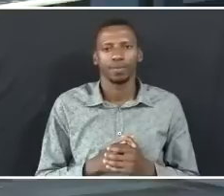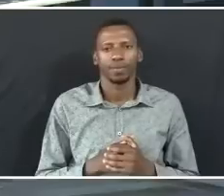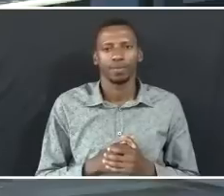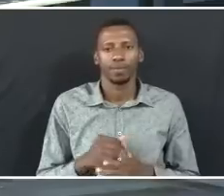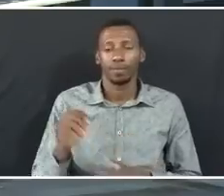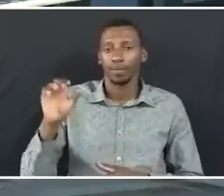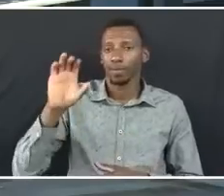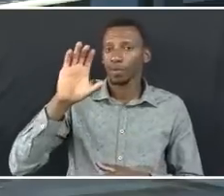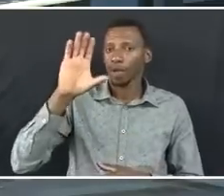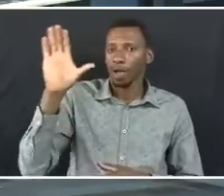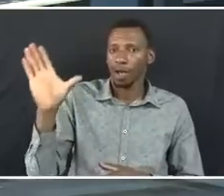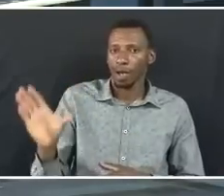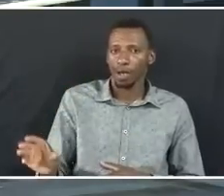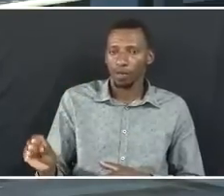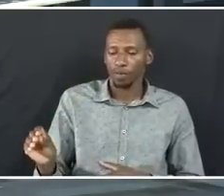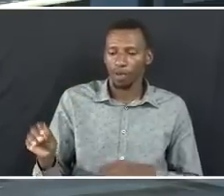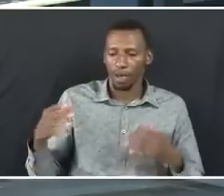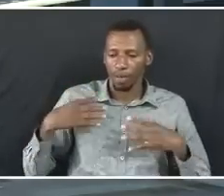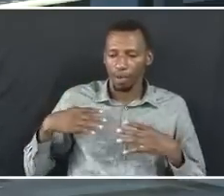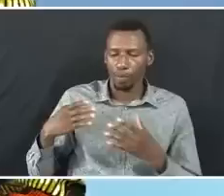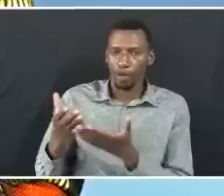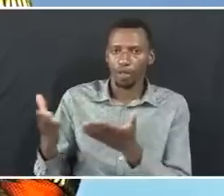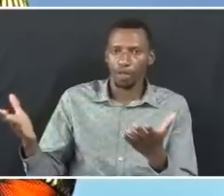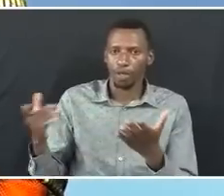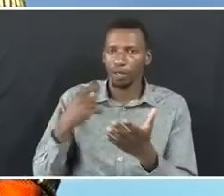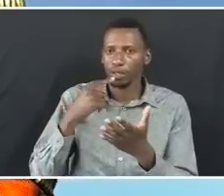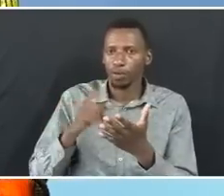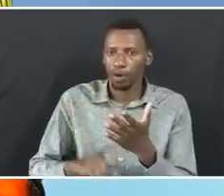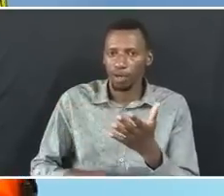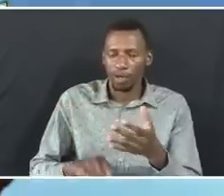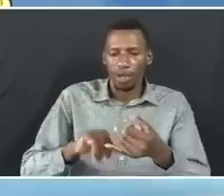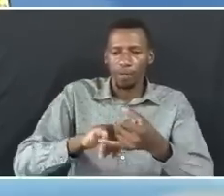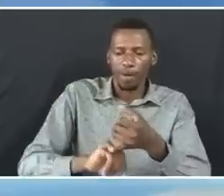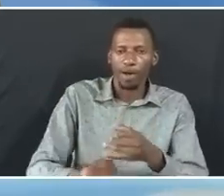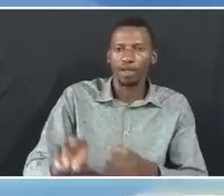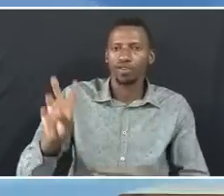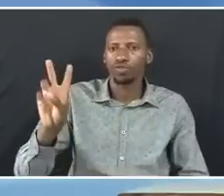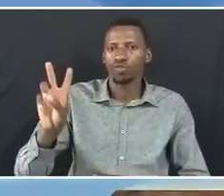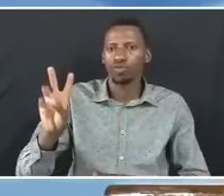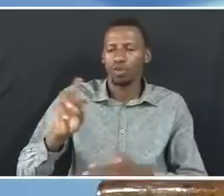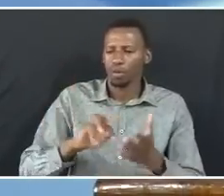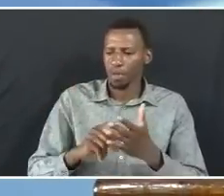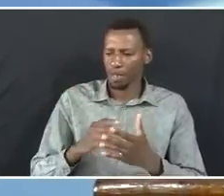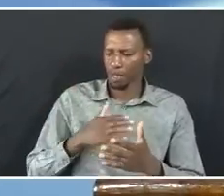Africans are claiming that polygamy is cultural.